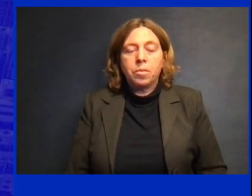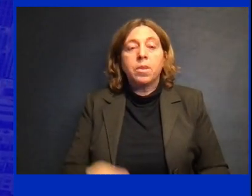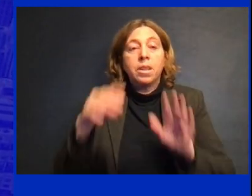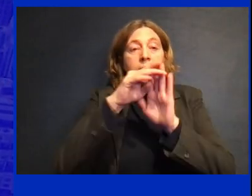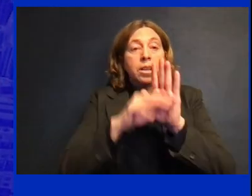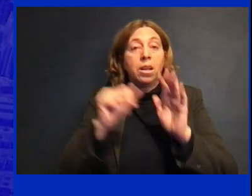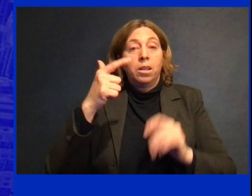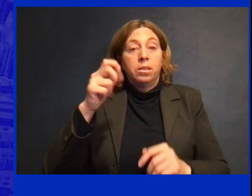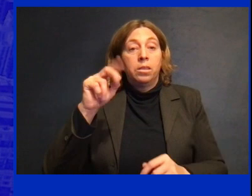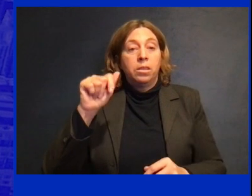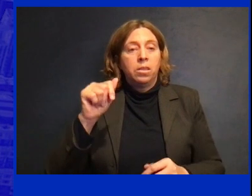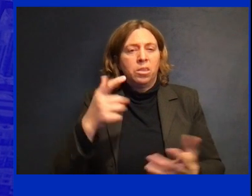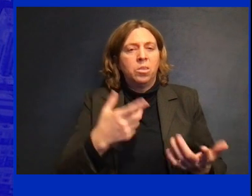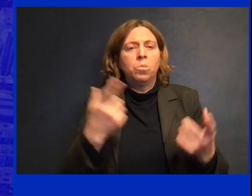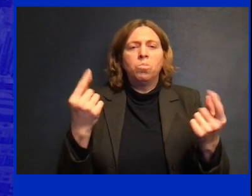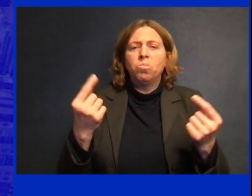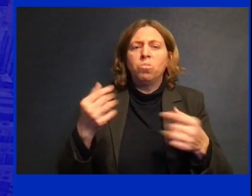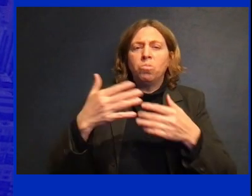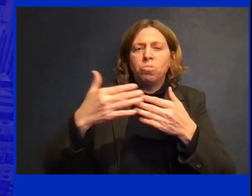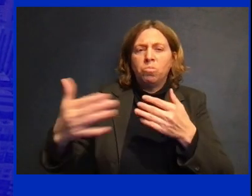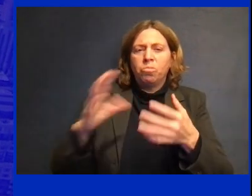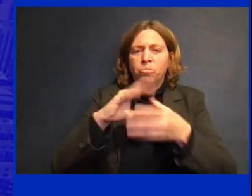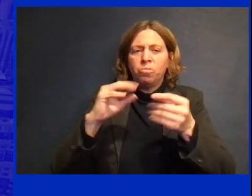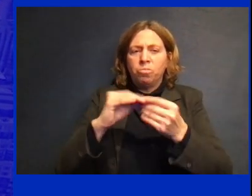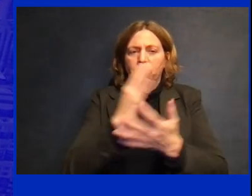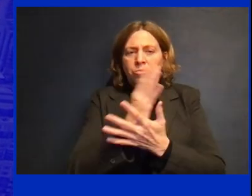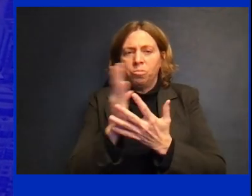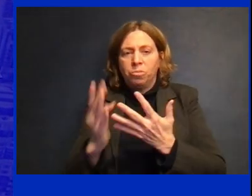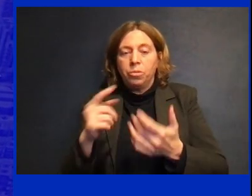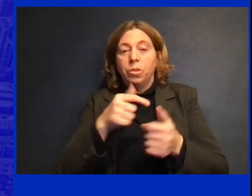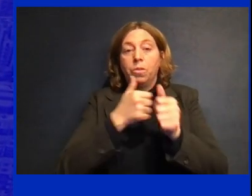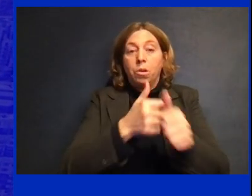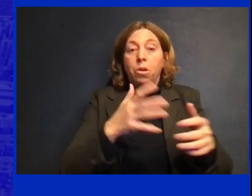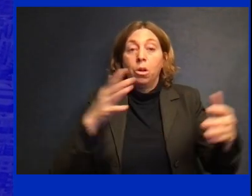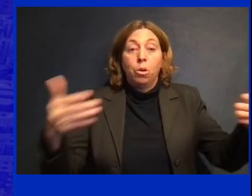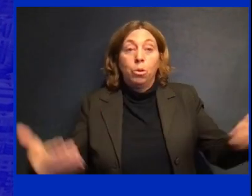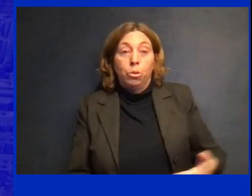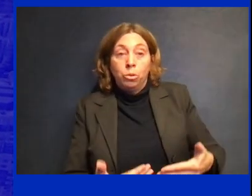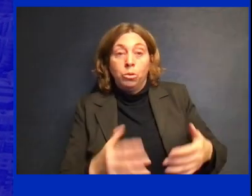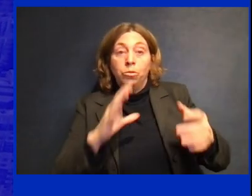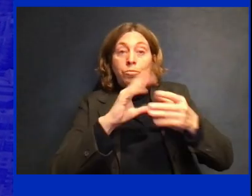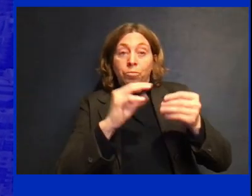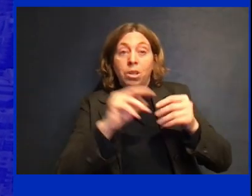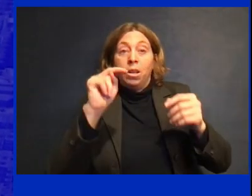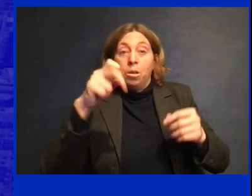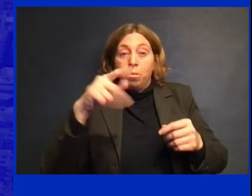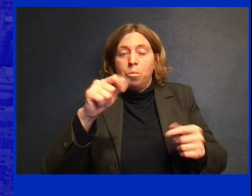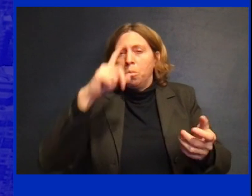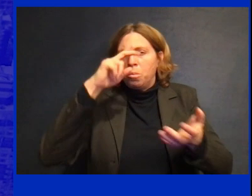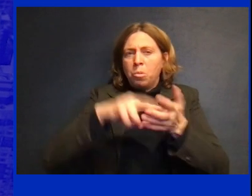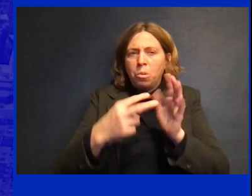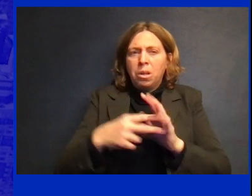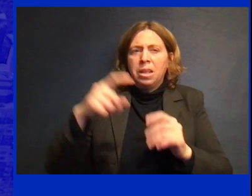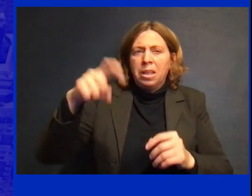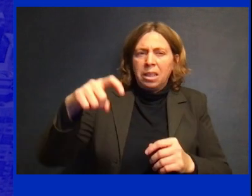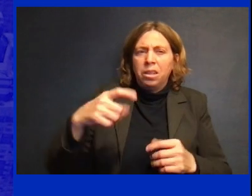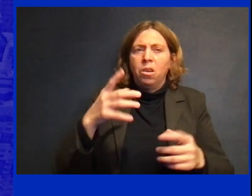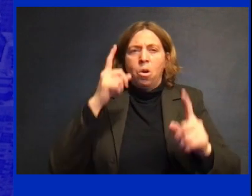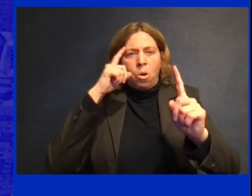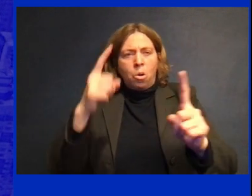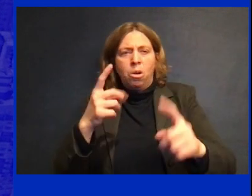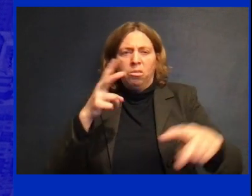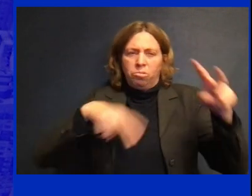Following these introductory remarks, we will present via this video an introduction of the project, an overview of community